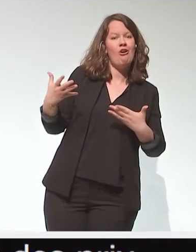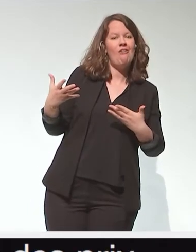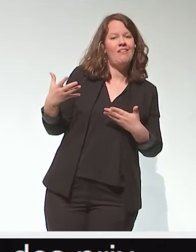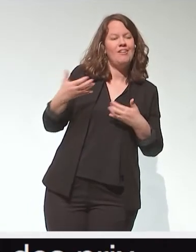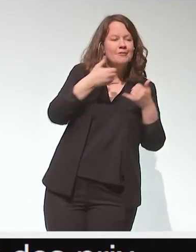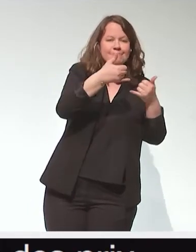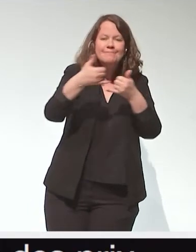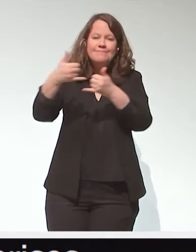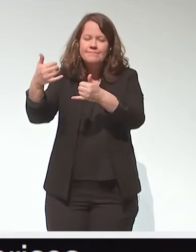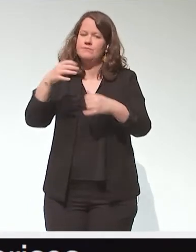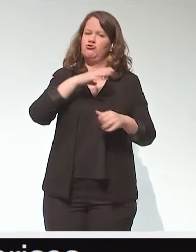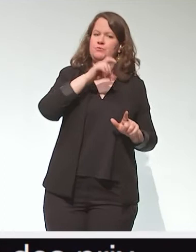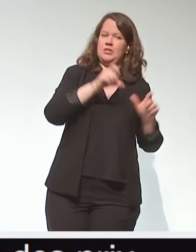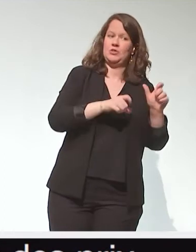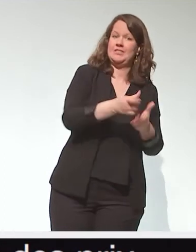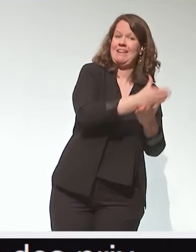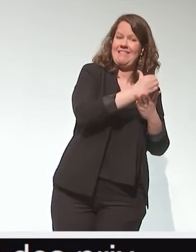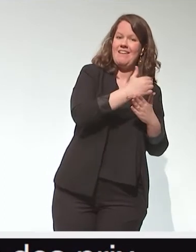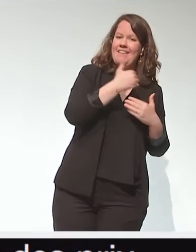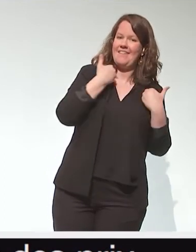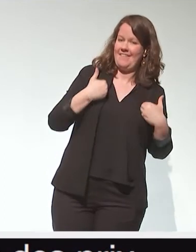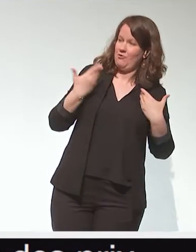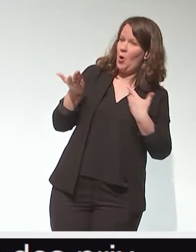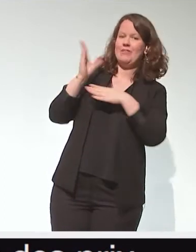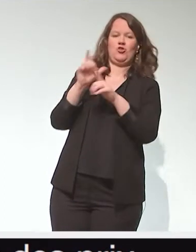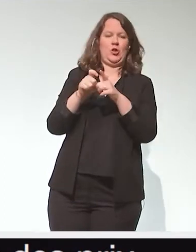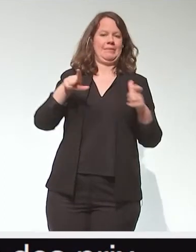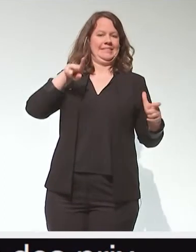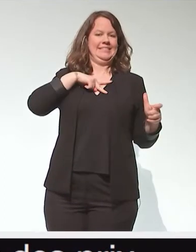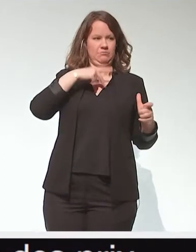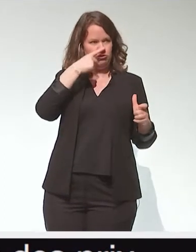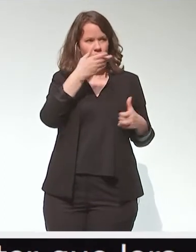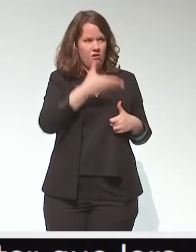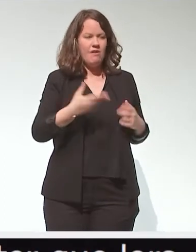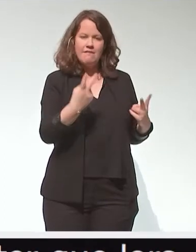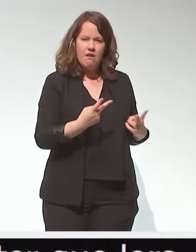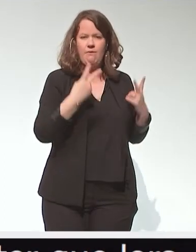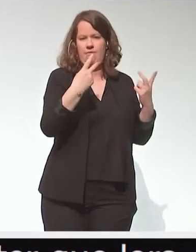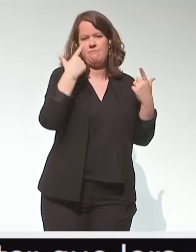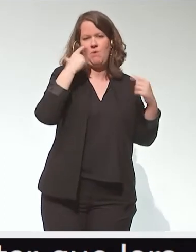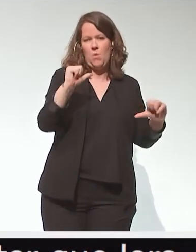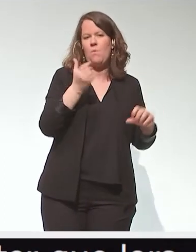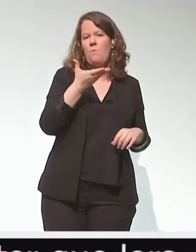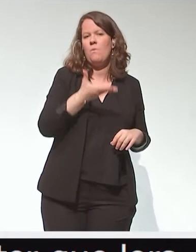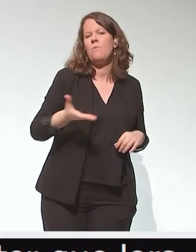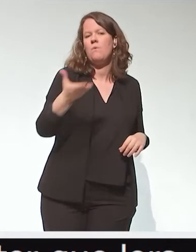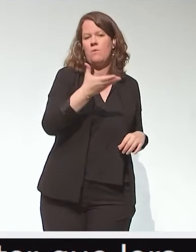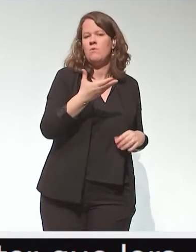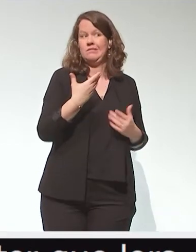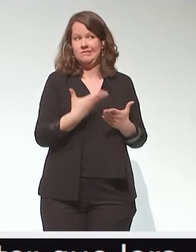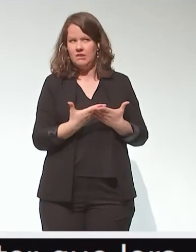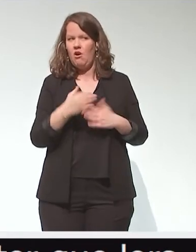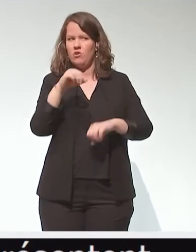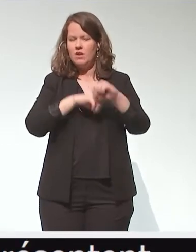And this forum, this award ceremony is an opportunity to showcase the best